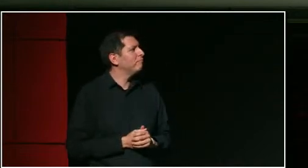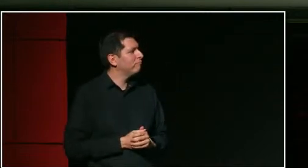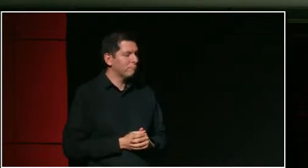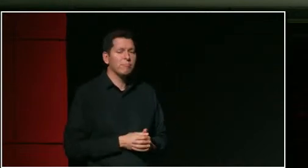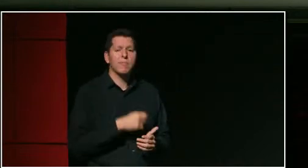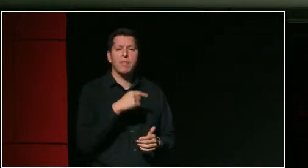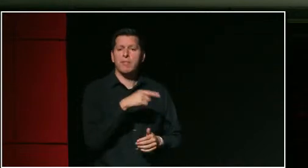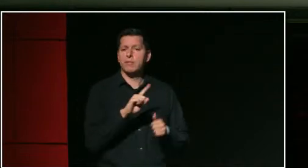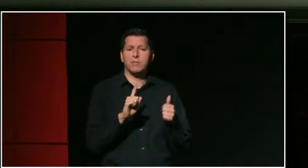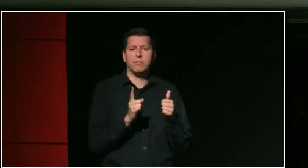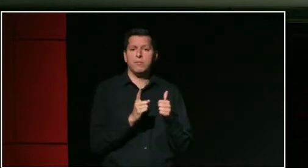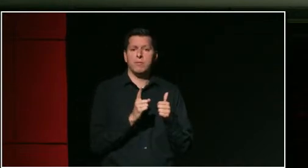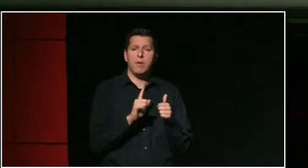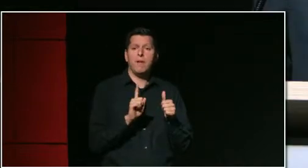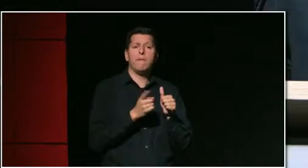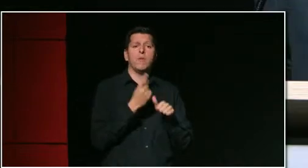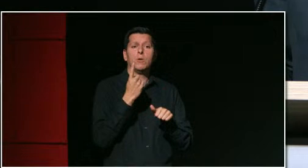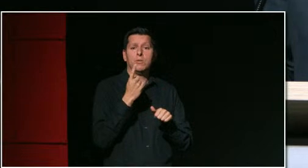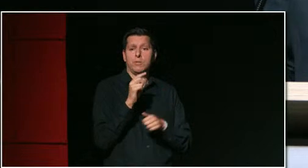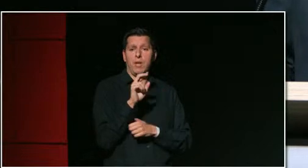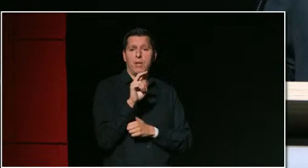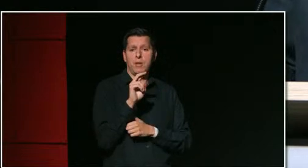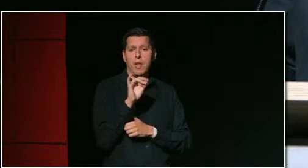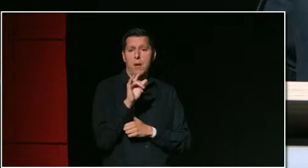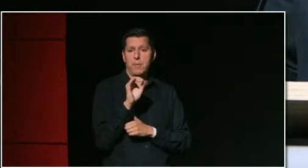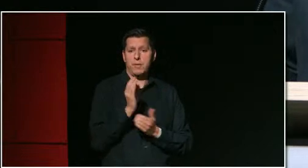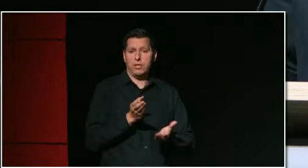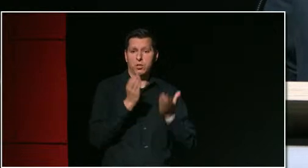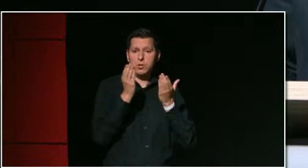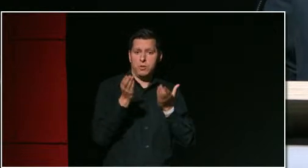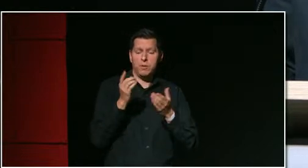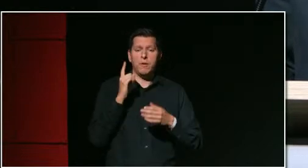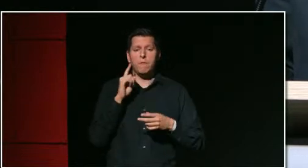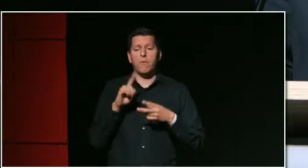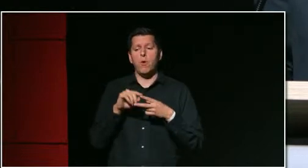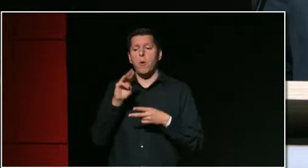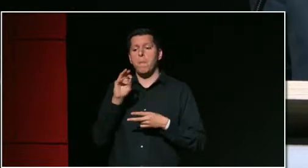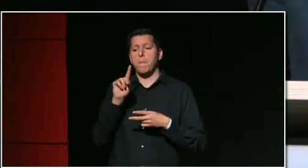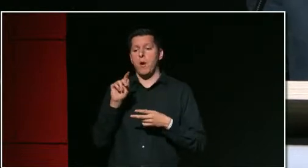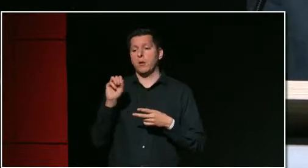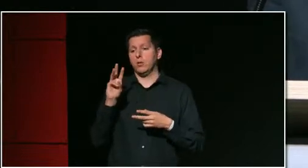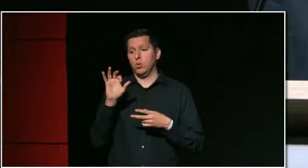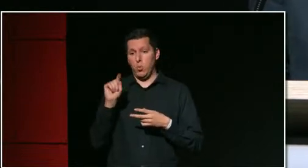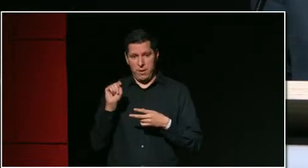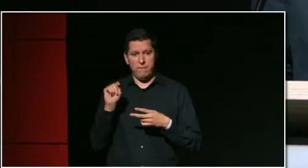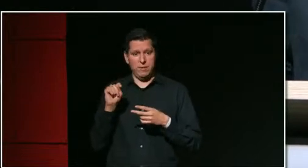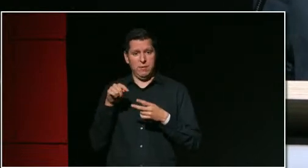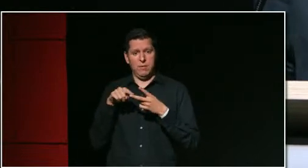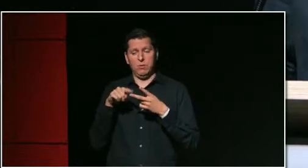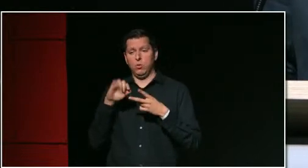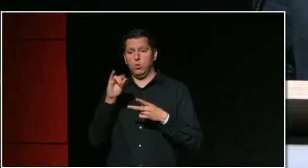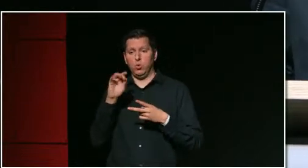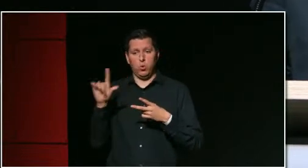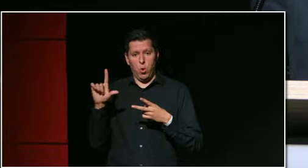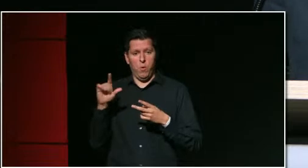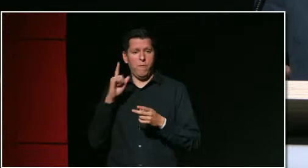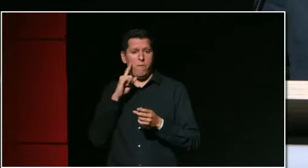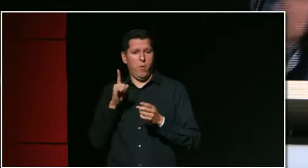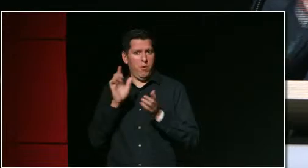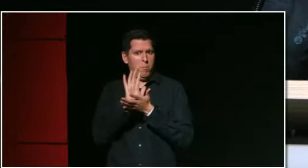So this is the first nominations for both Joel Crawford and Mark Swift. Can bring out the creators of Puss in